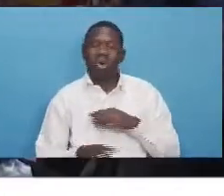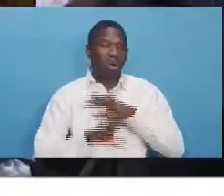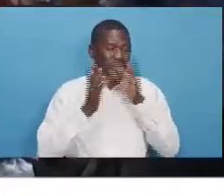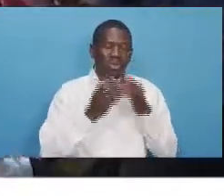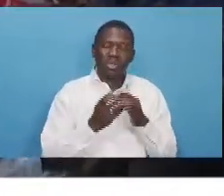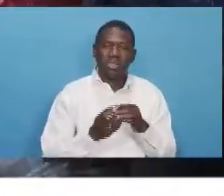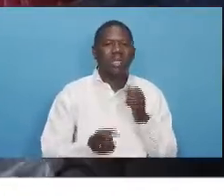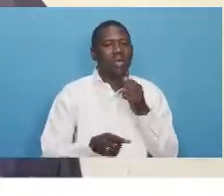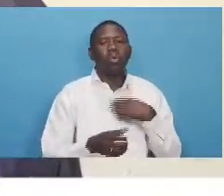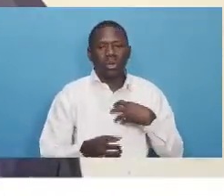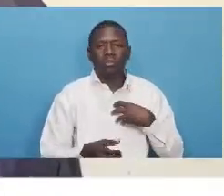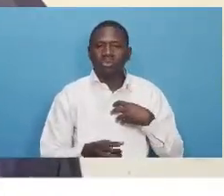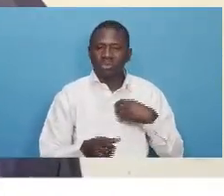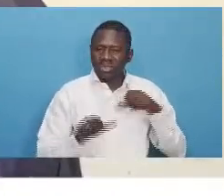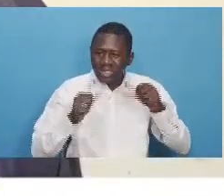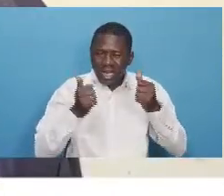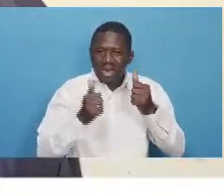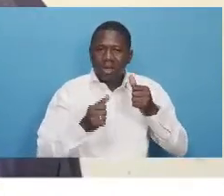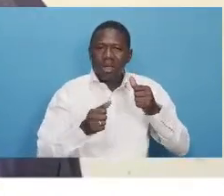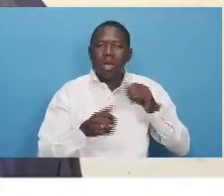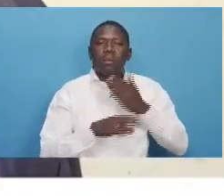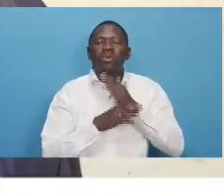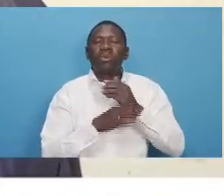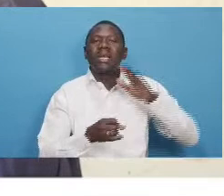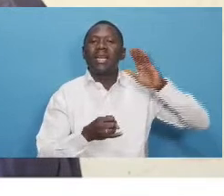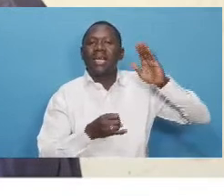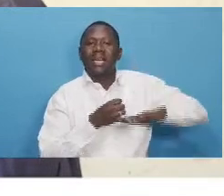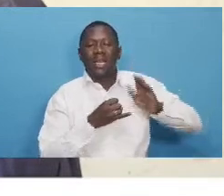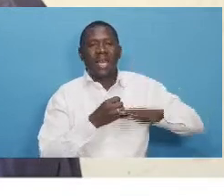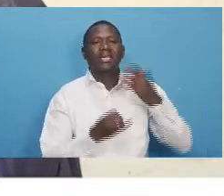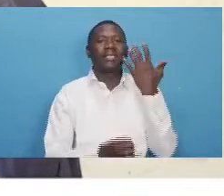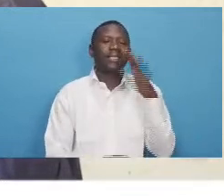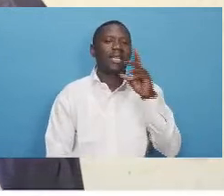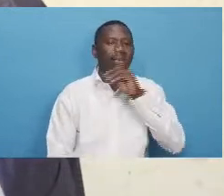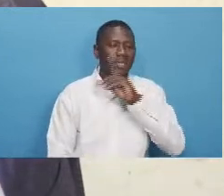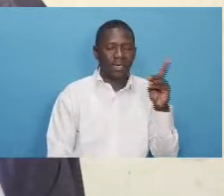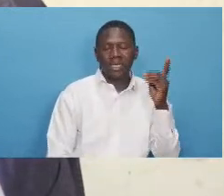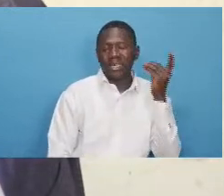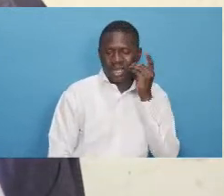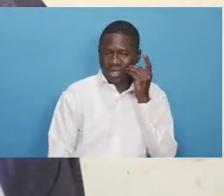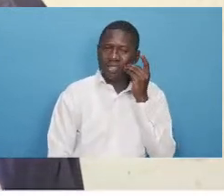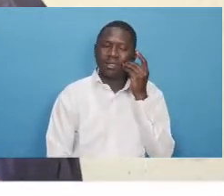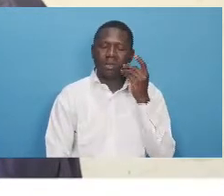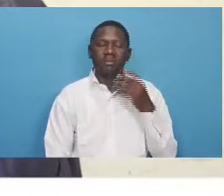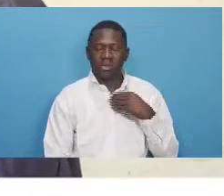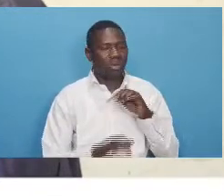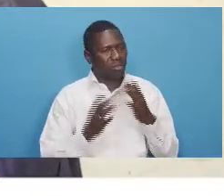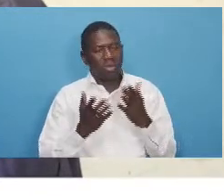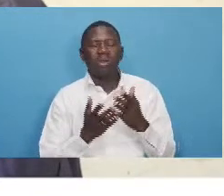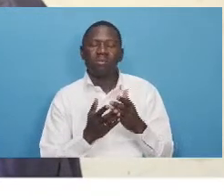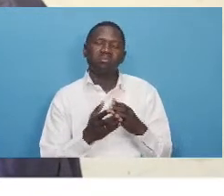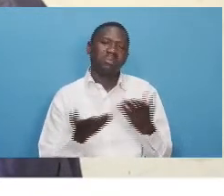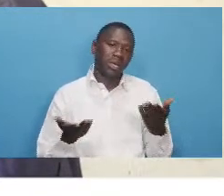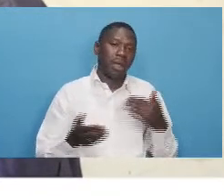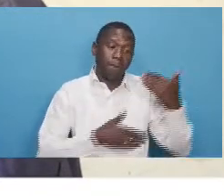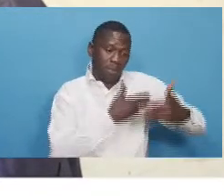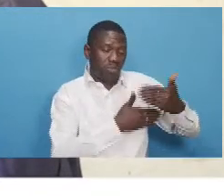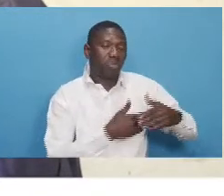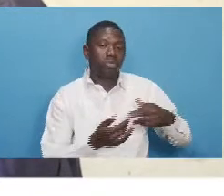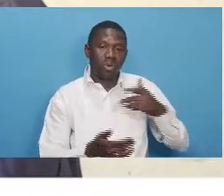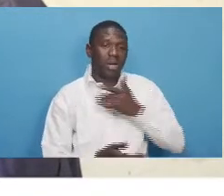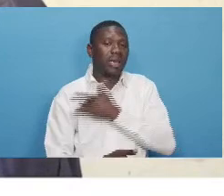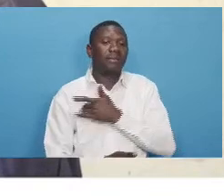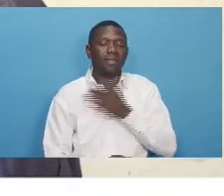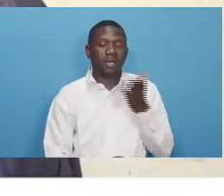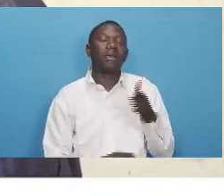within the last 10 days so that at least we will not be found wanting or, by the neighbors.